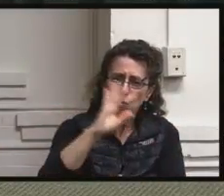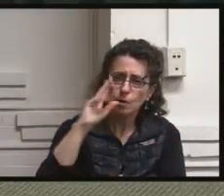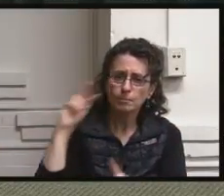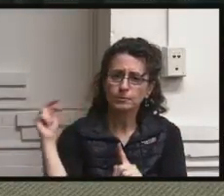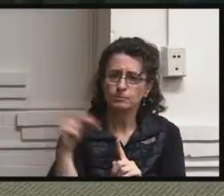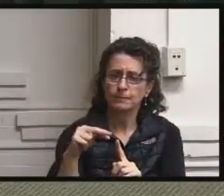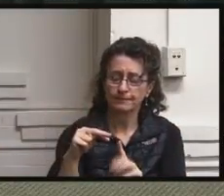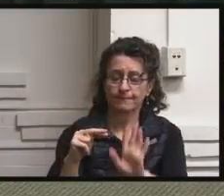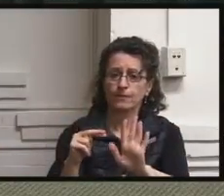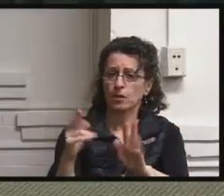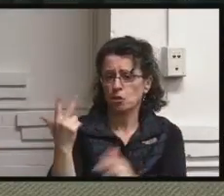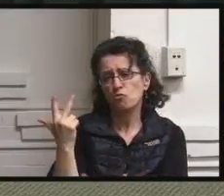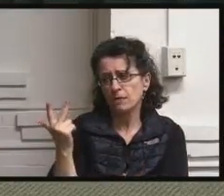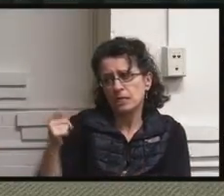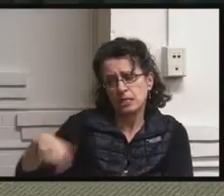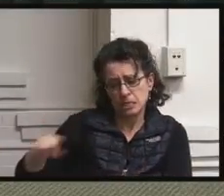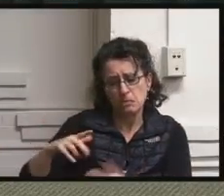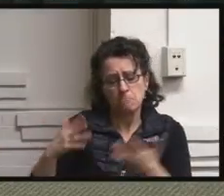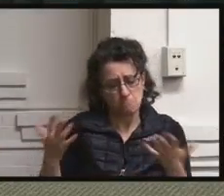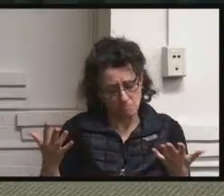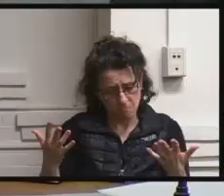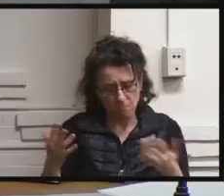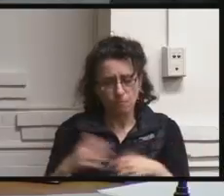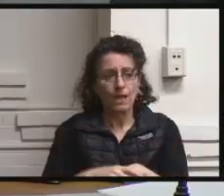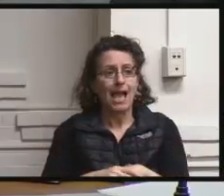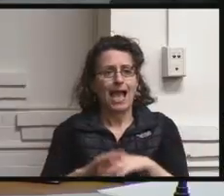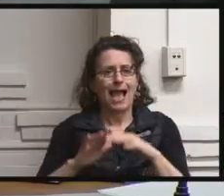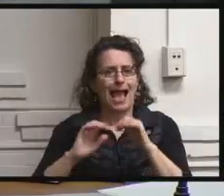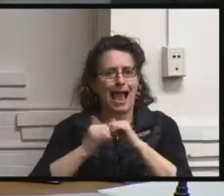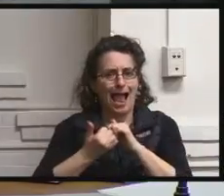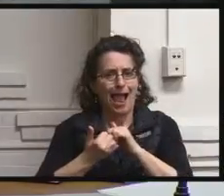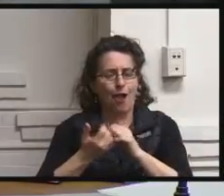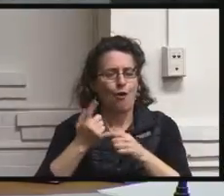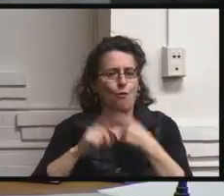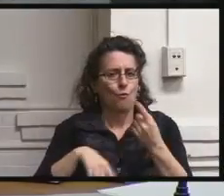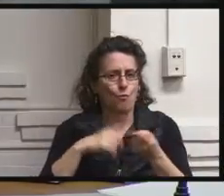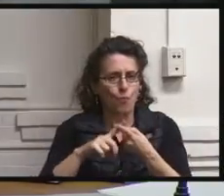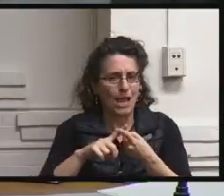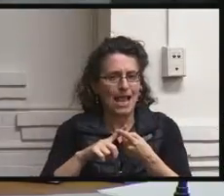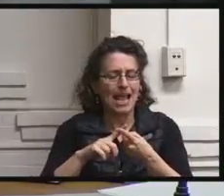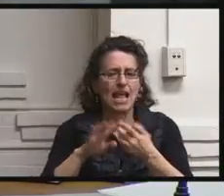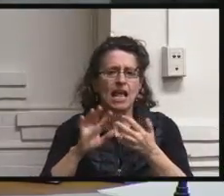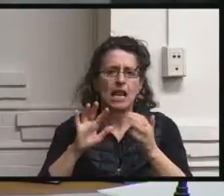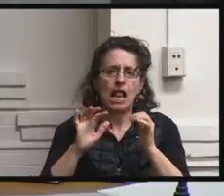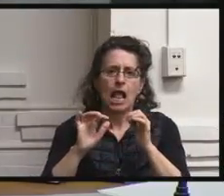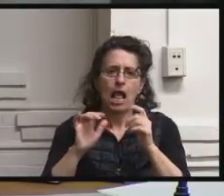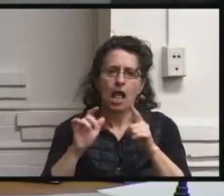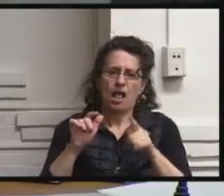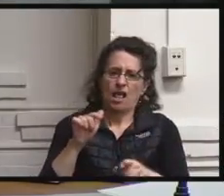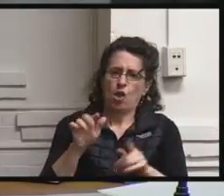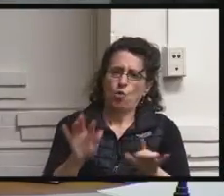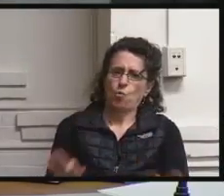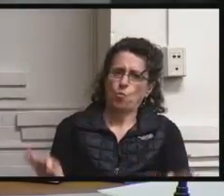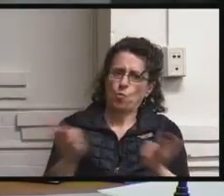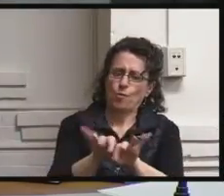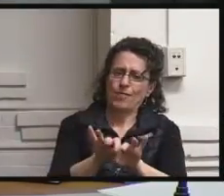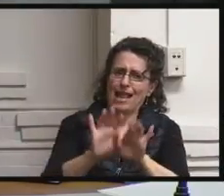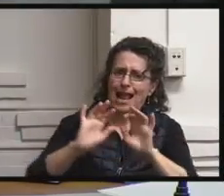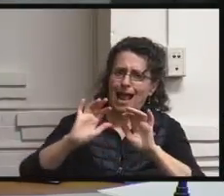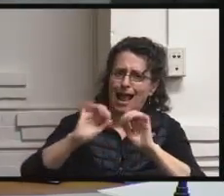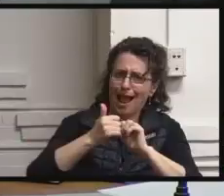happen remains a very open question. How to make that happen effectively remains a very open